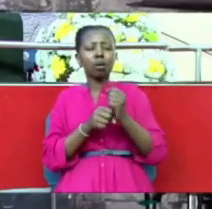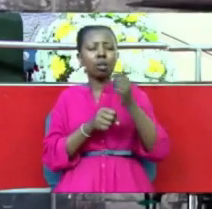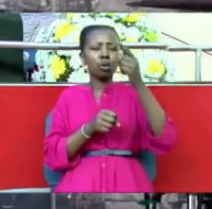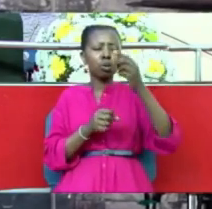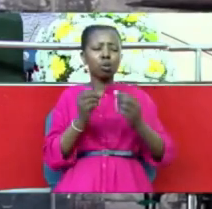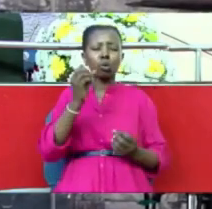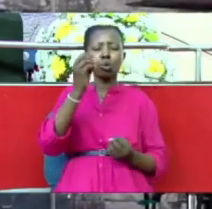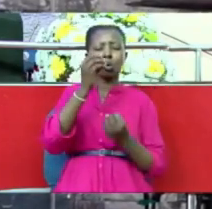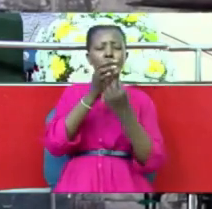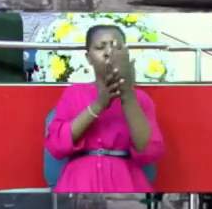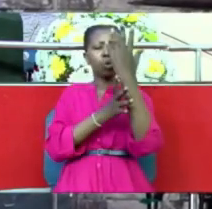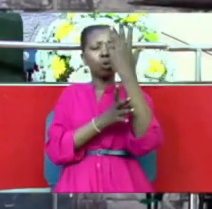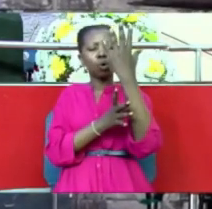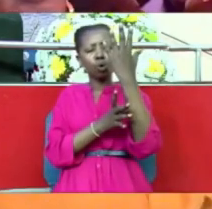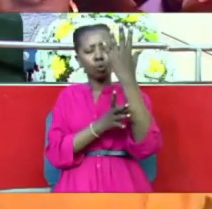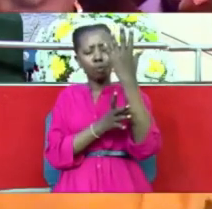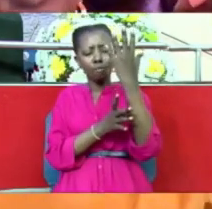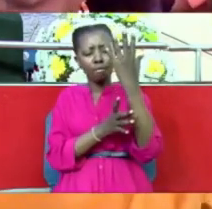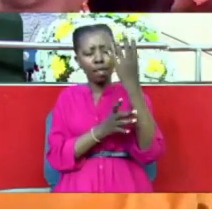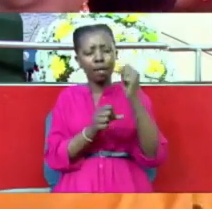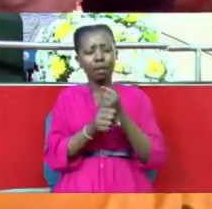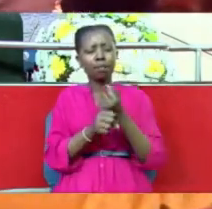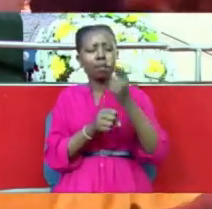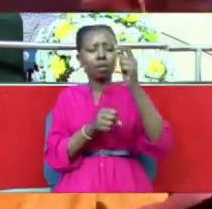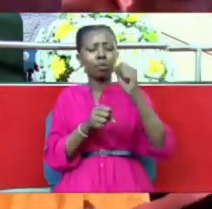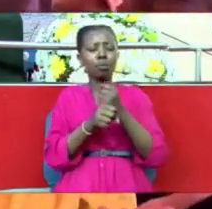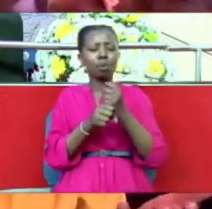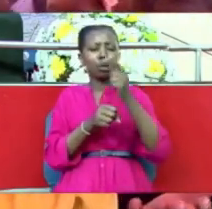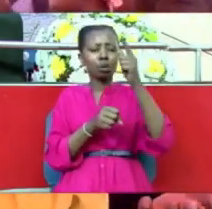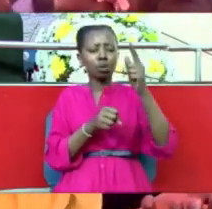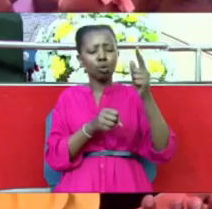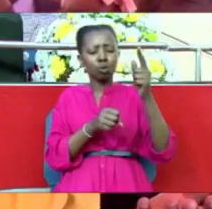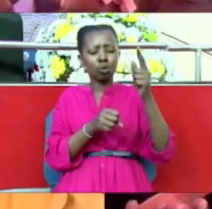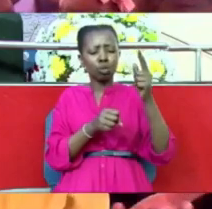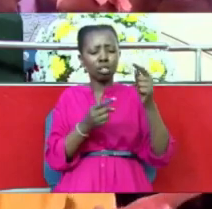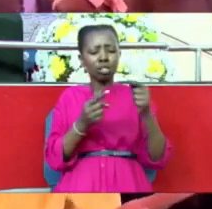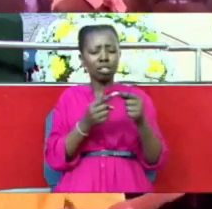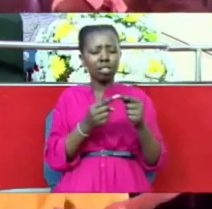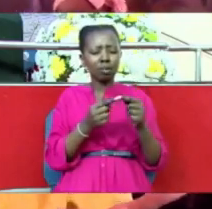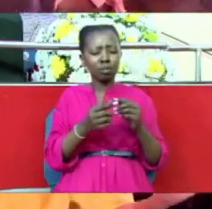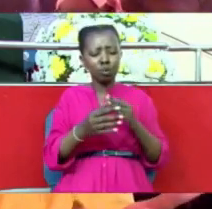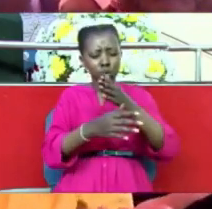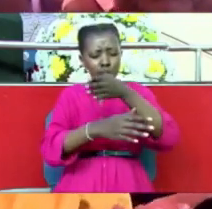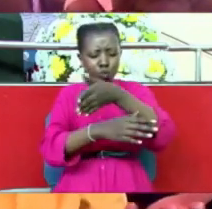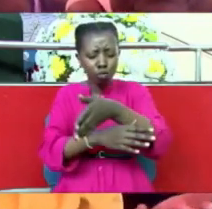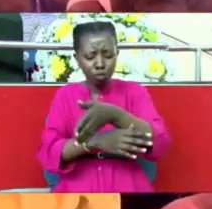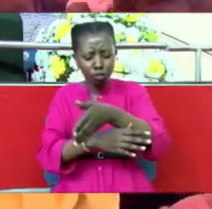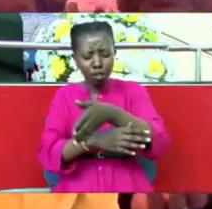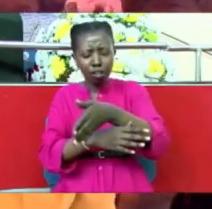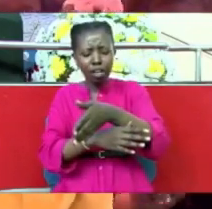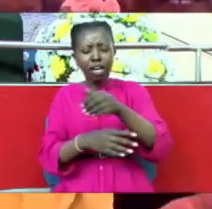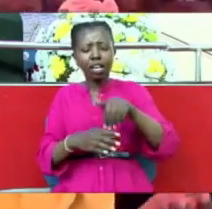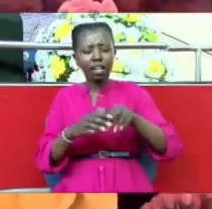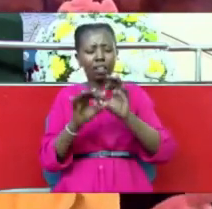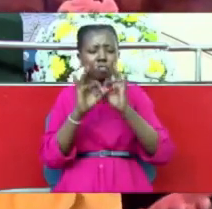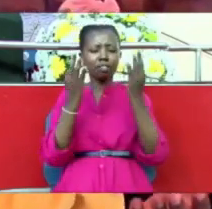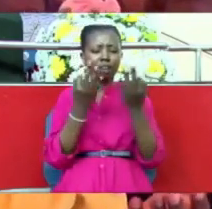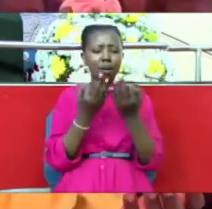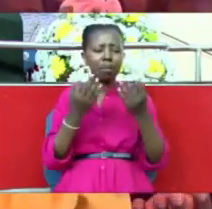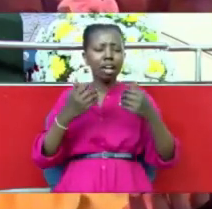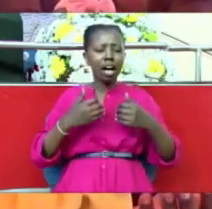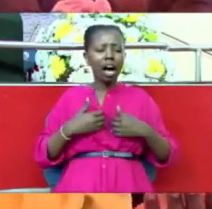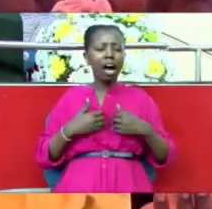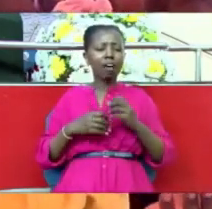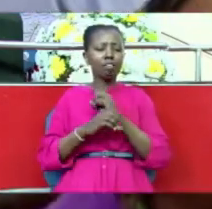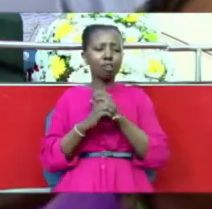course shall be enlarged. Amen. May he cause you to cross that ancestral line. Amen. Drawn in your family. Amen. That nobody should